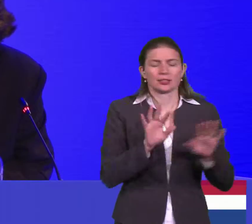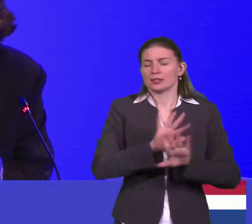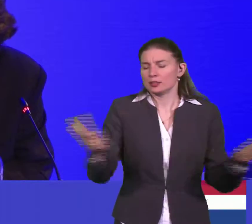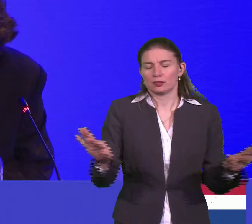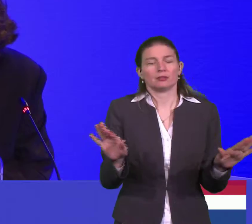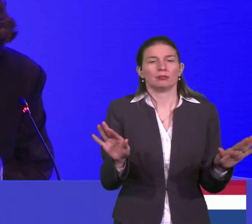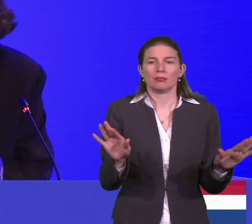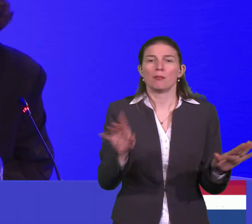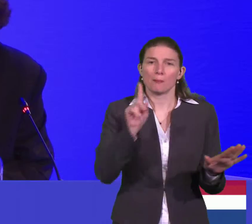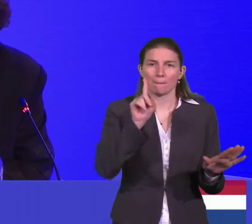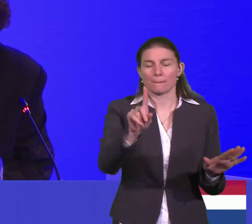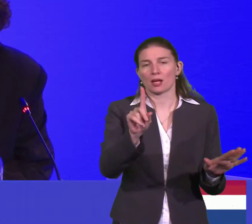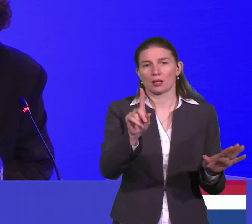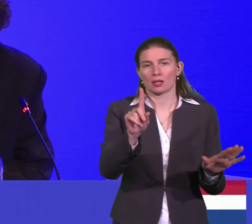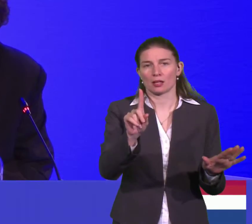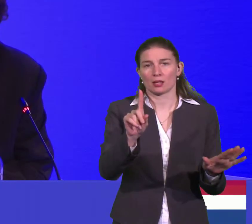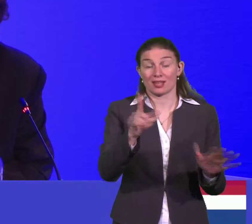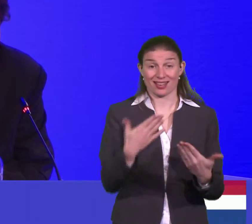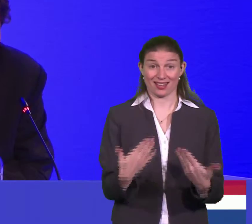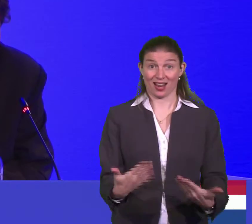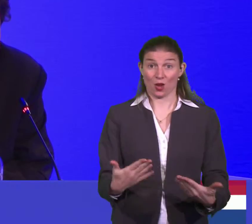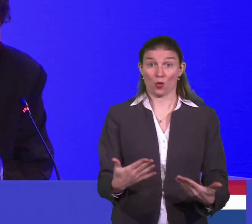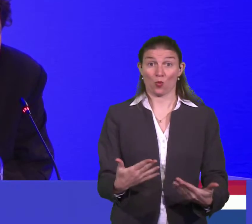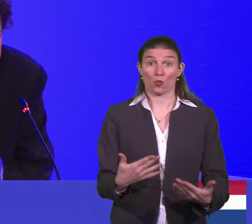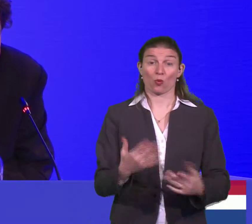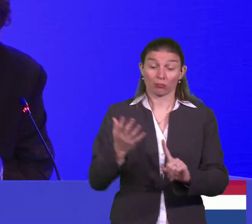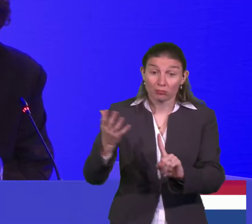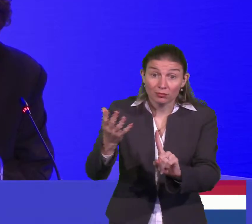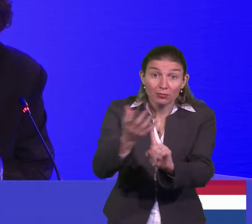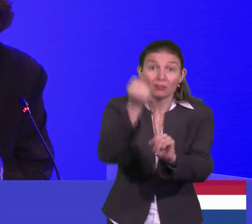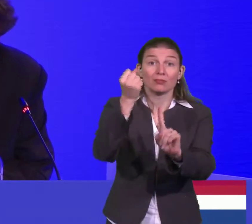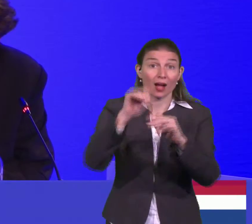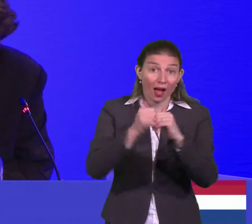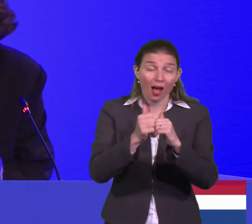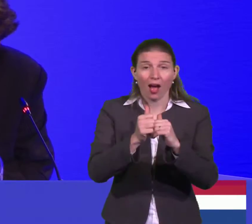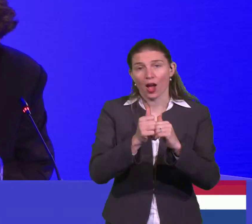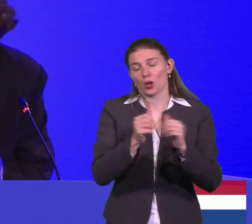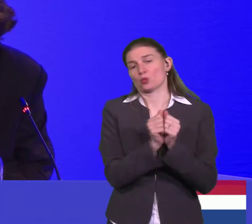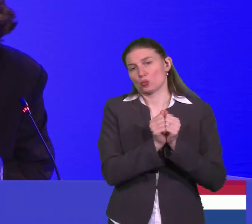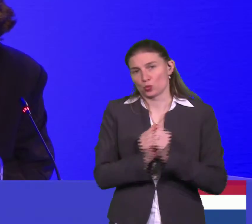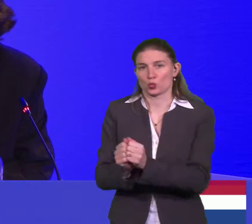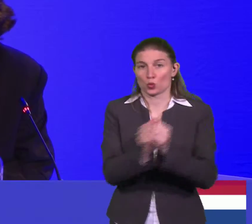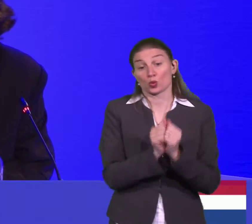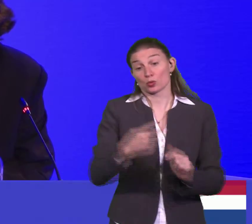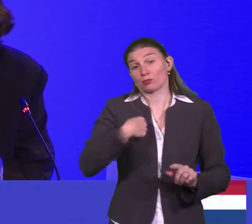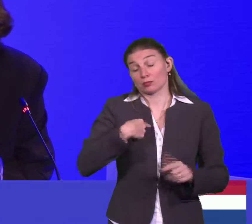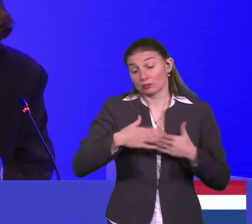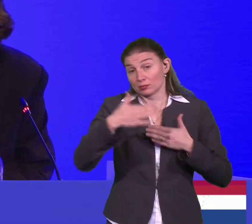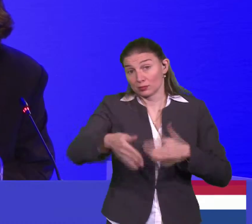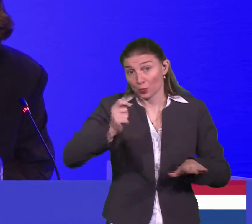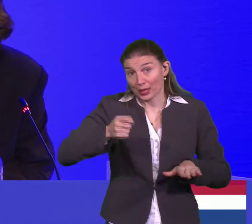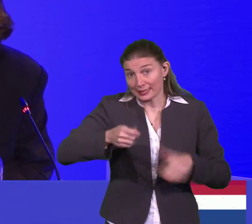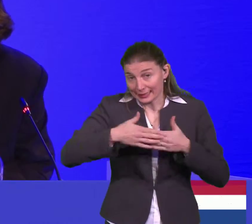But this can only be worked on if we do it together, and that's what I, as a presidency, call on you as